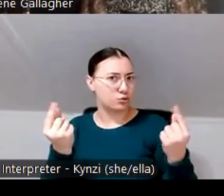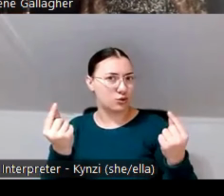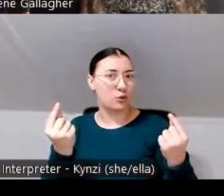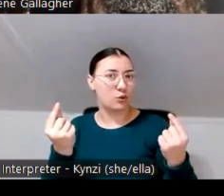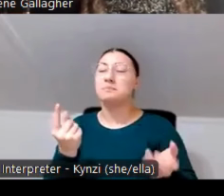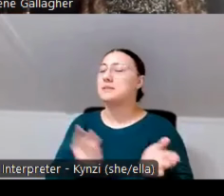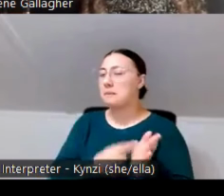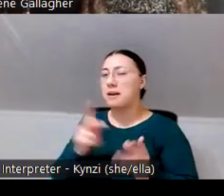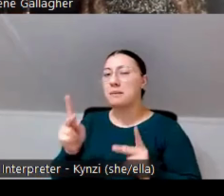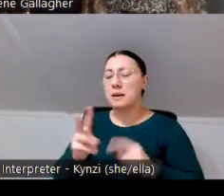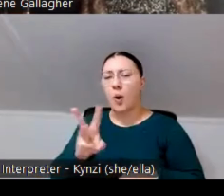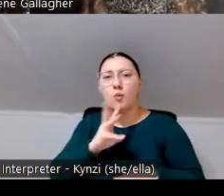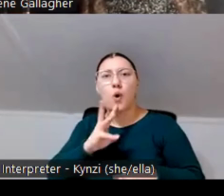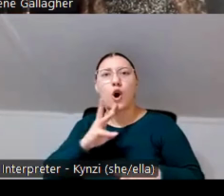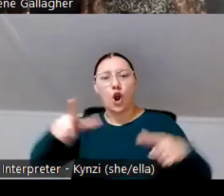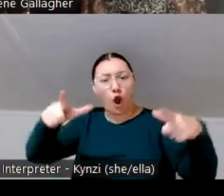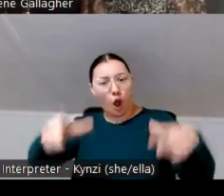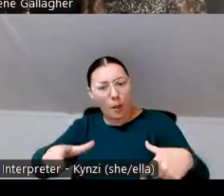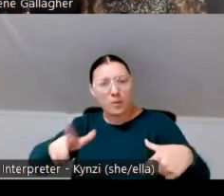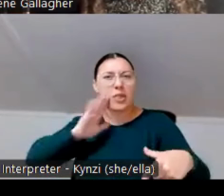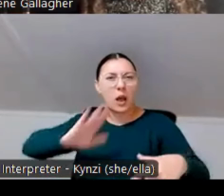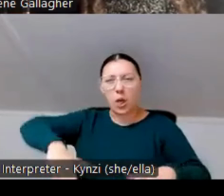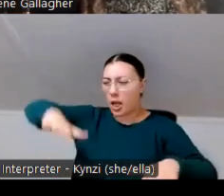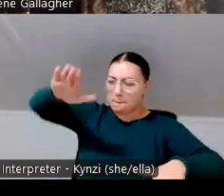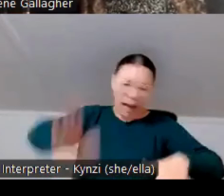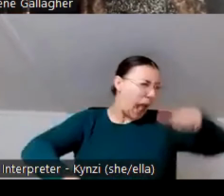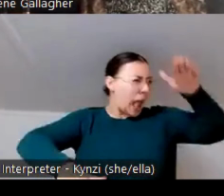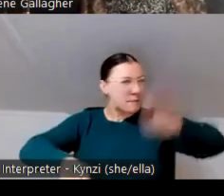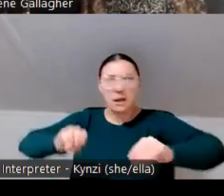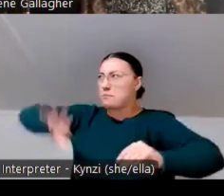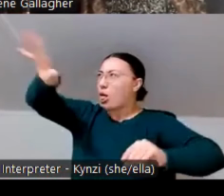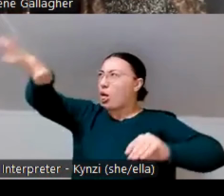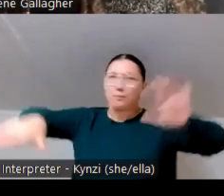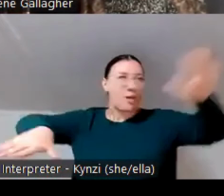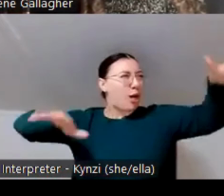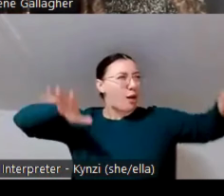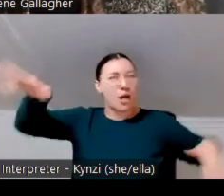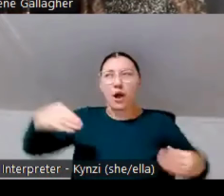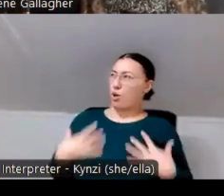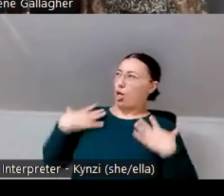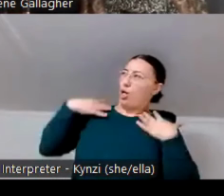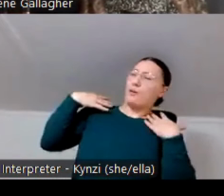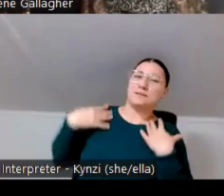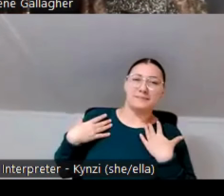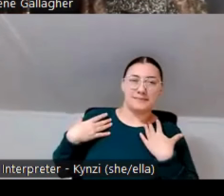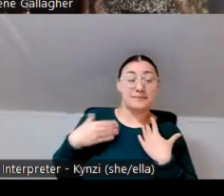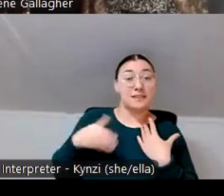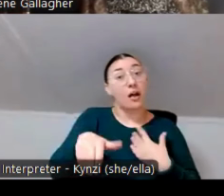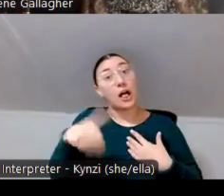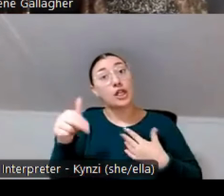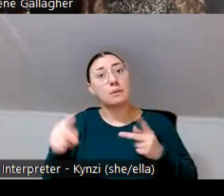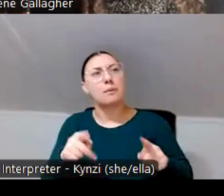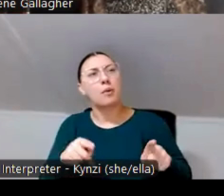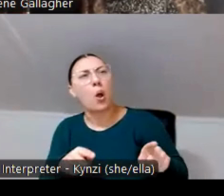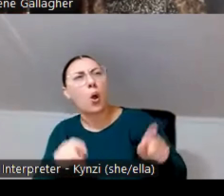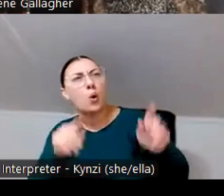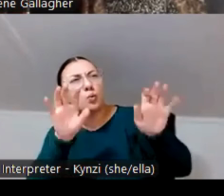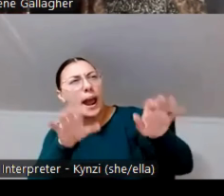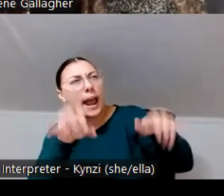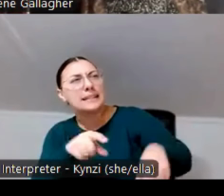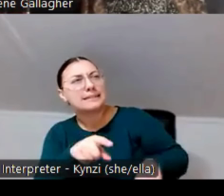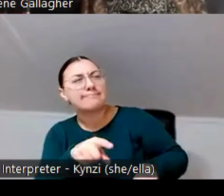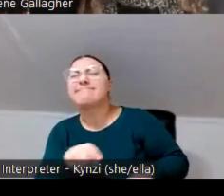and splash, splash, splash. Other people might want to stay inside and play a game, like bingo.